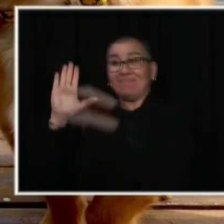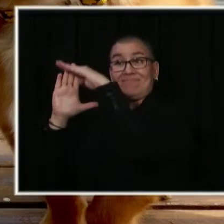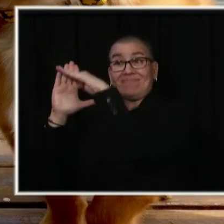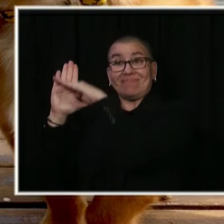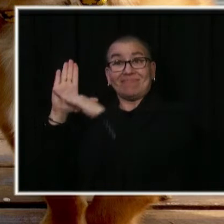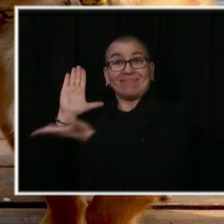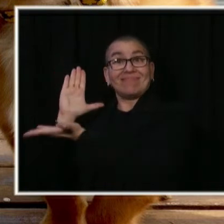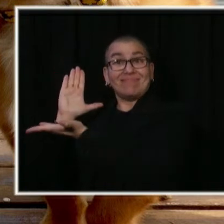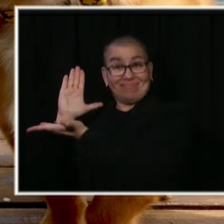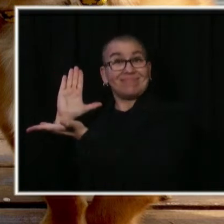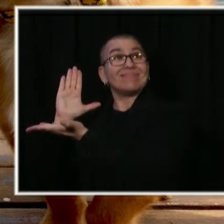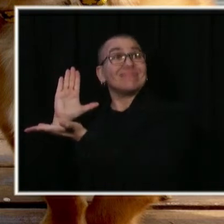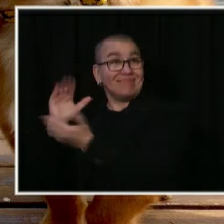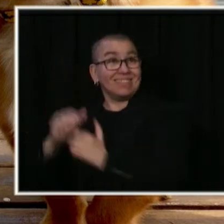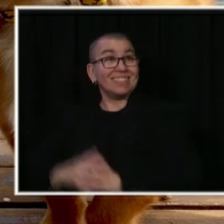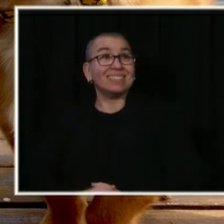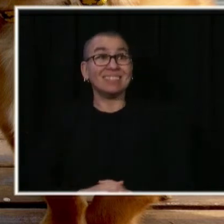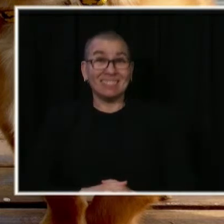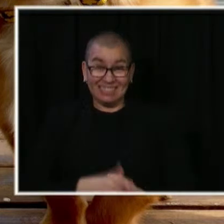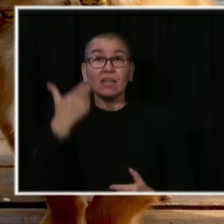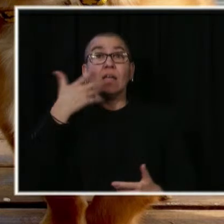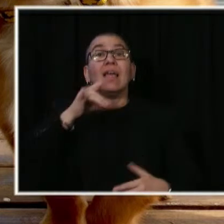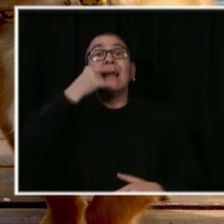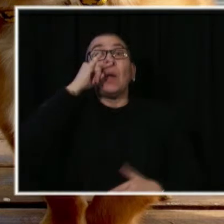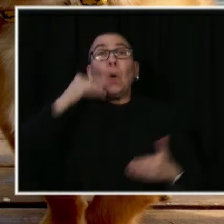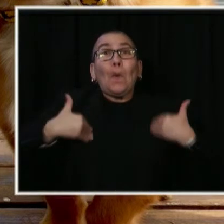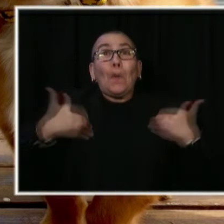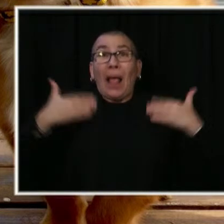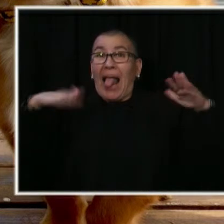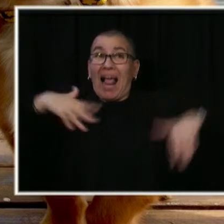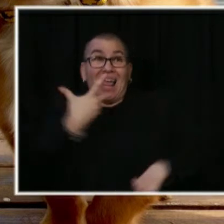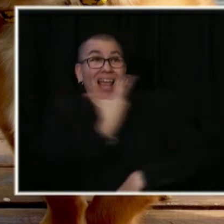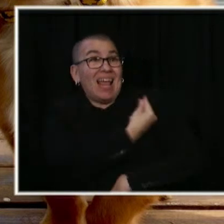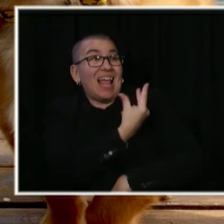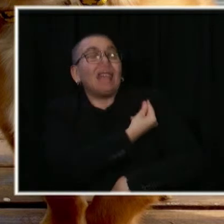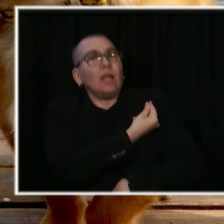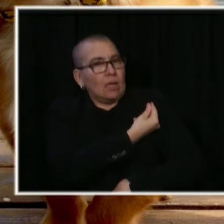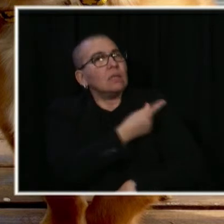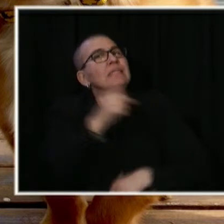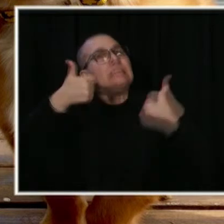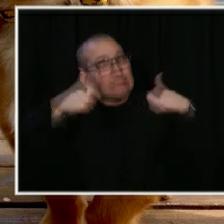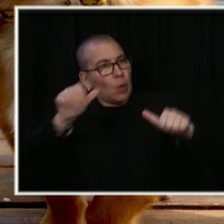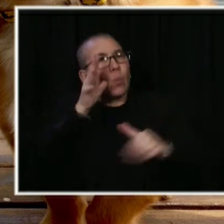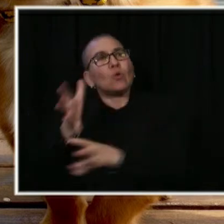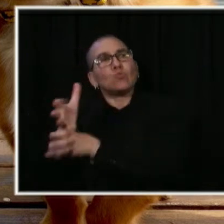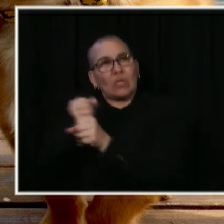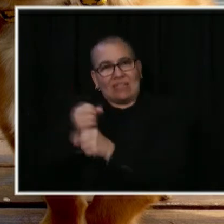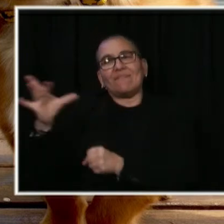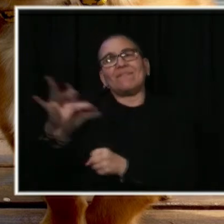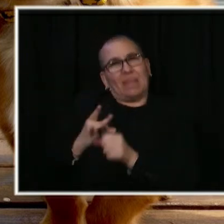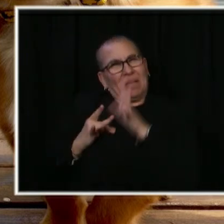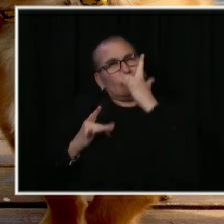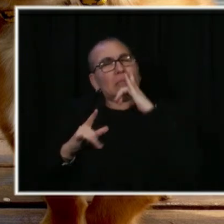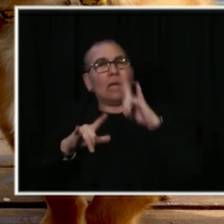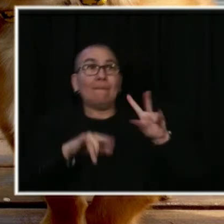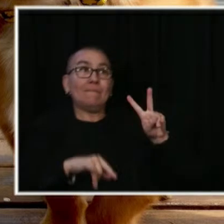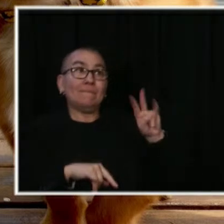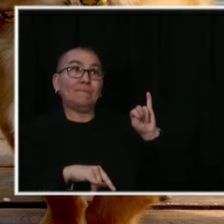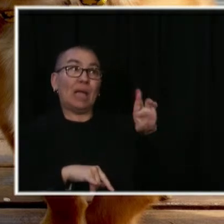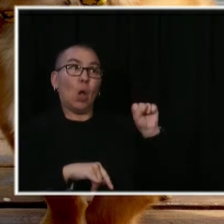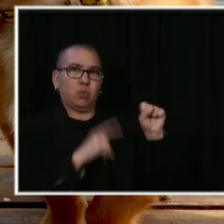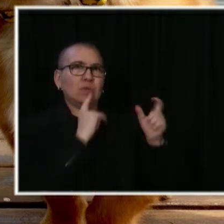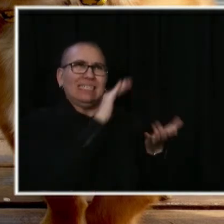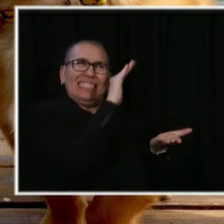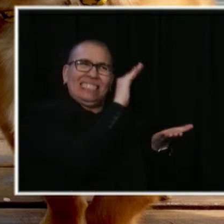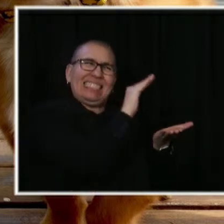our little ones still aren't there yet, and we'll talk about this. Just because the school year coincides so closely with this, our safe learning plans that puts most of these decisions